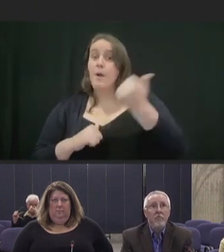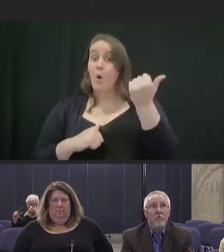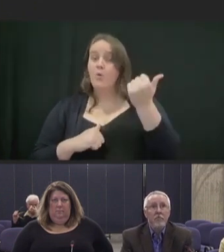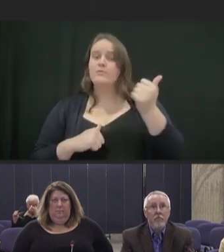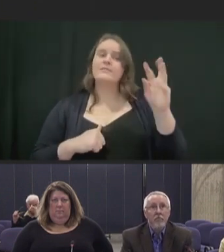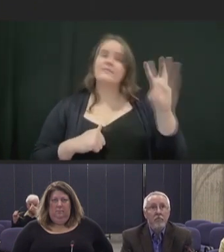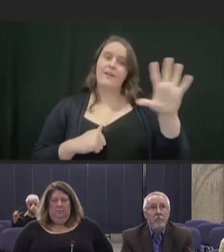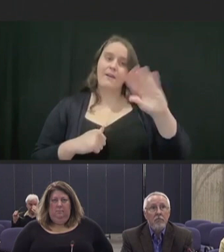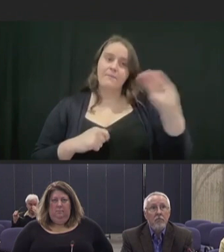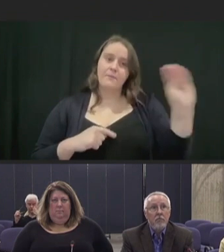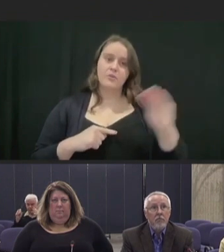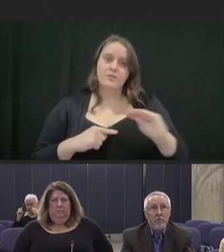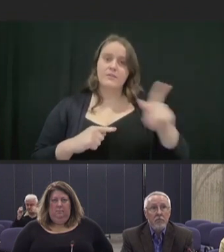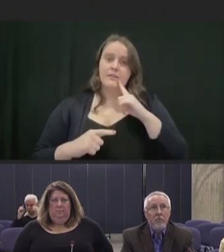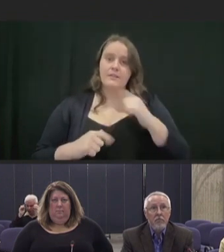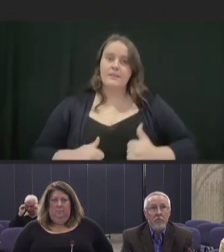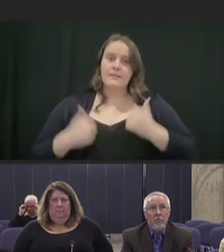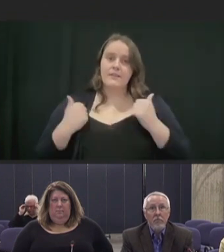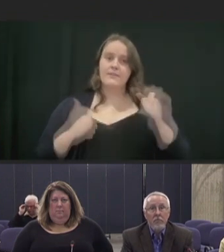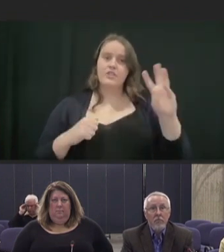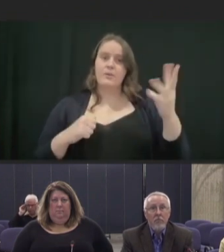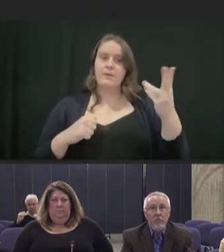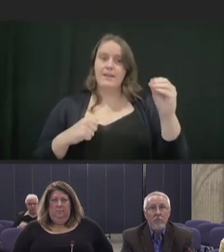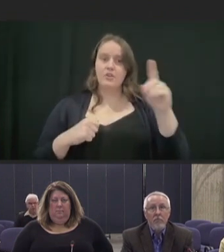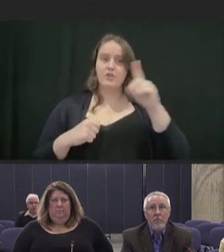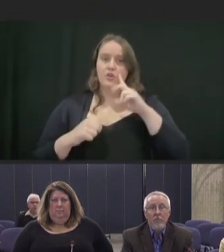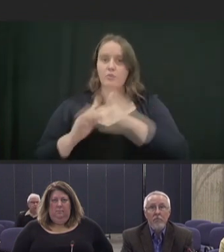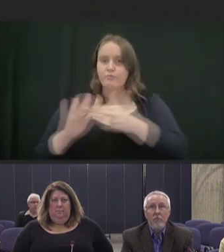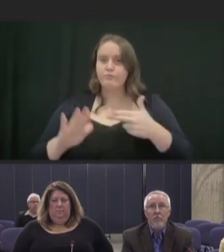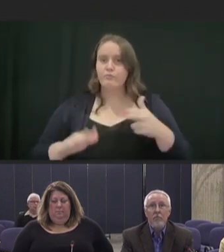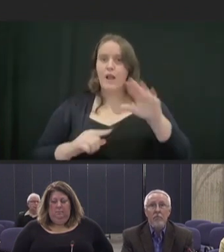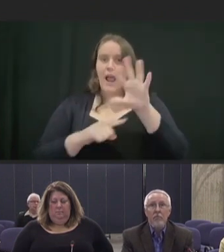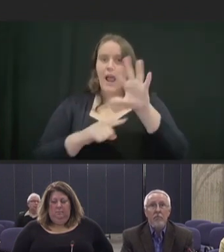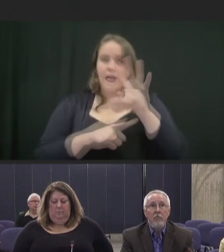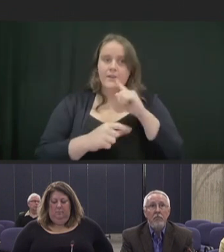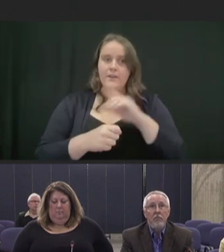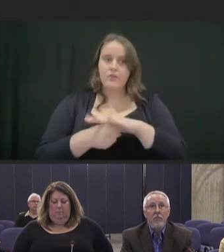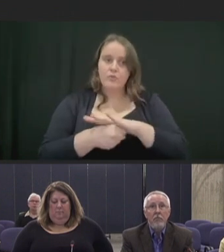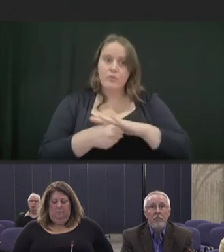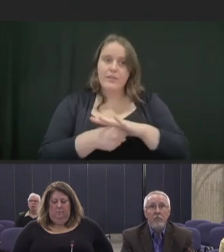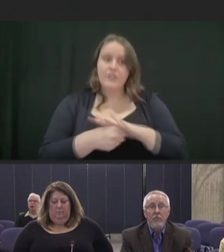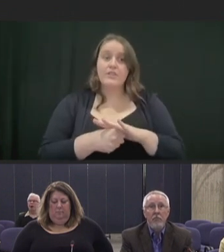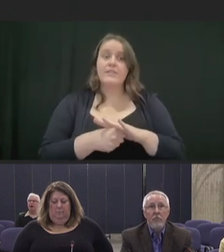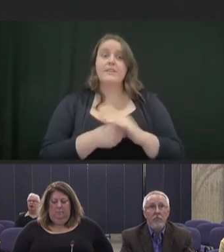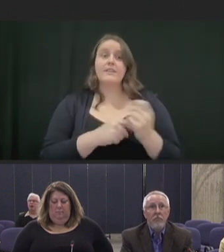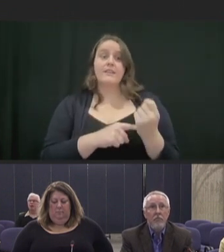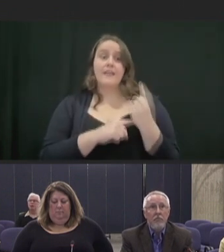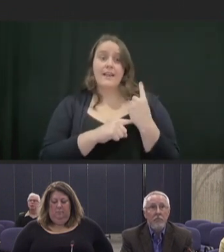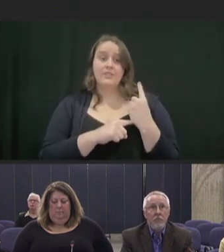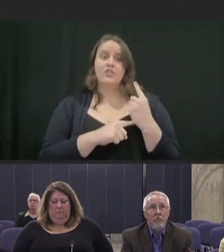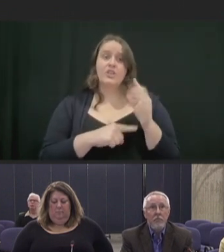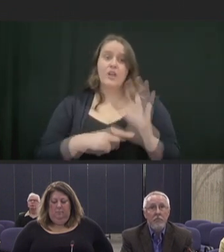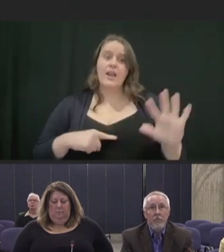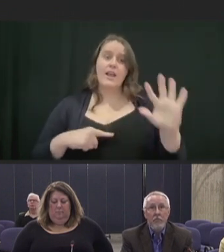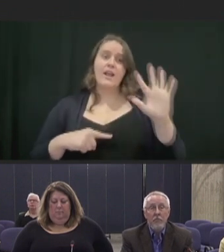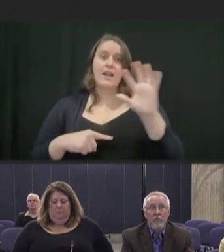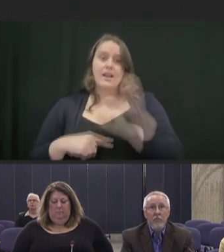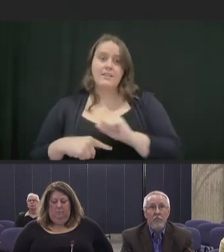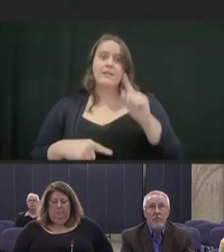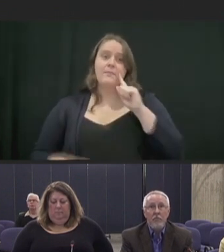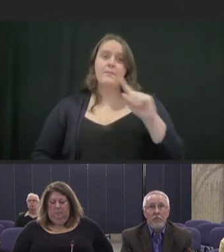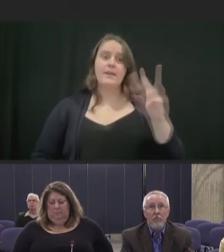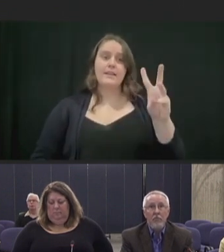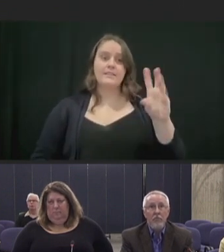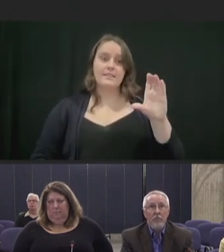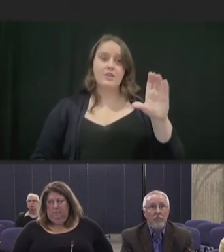estimated 630,000 people died from HIV-related causes, and an estimated 1.3